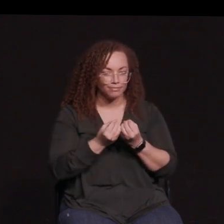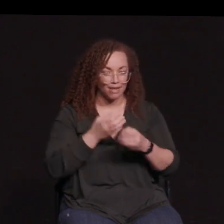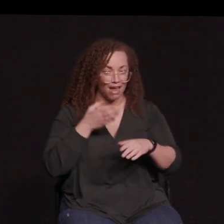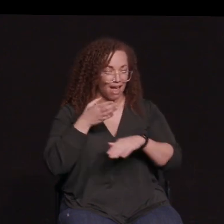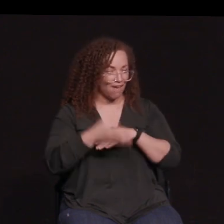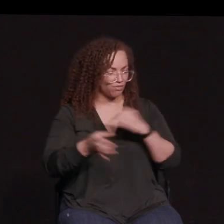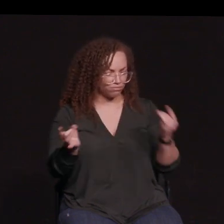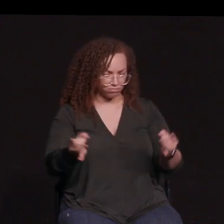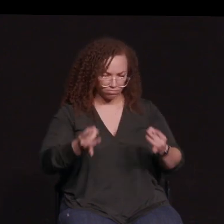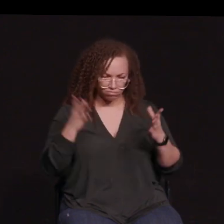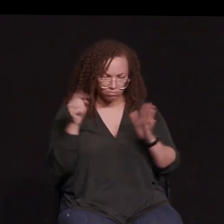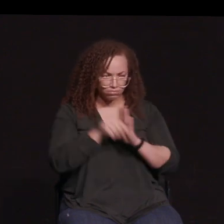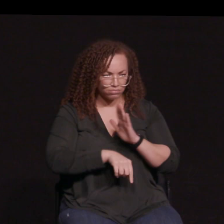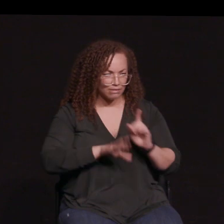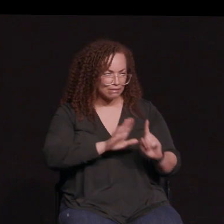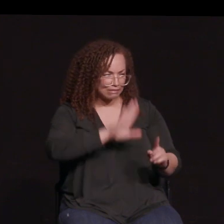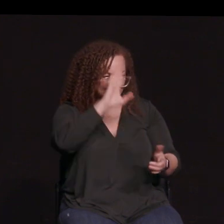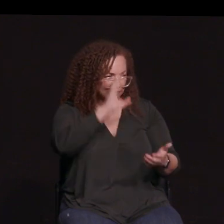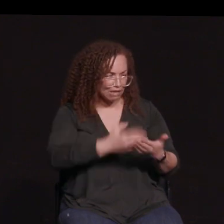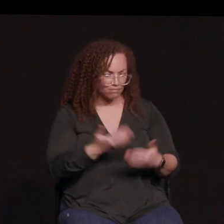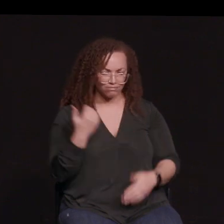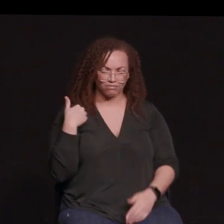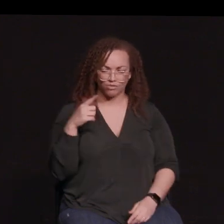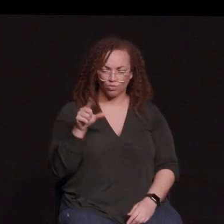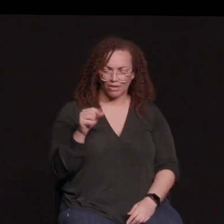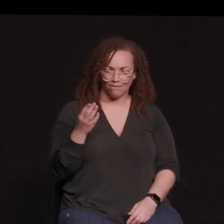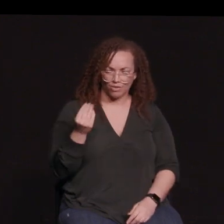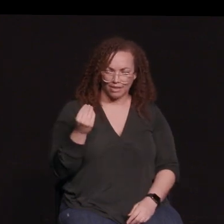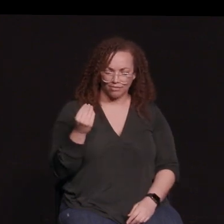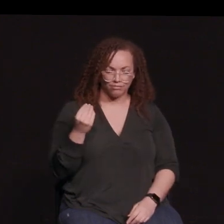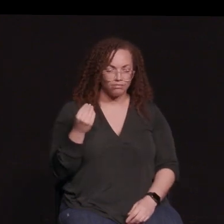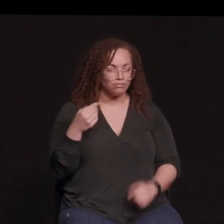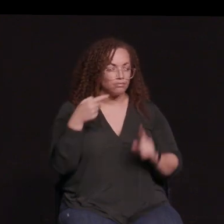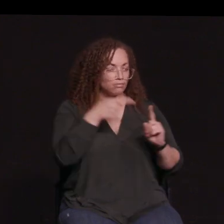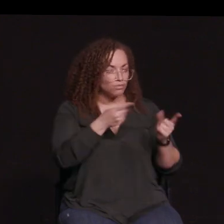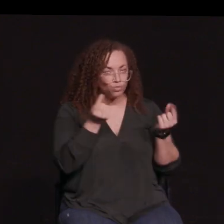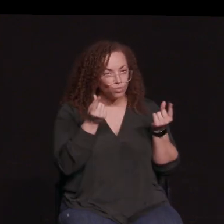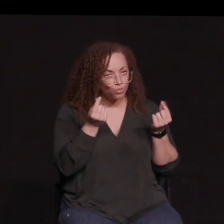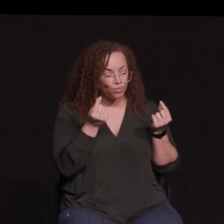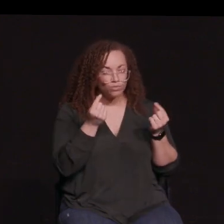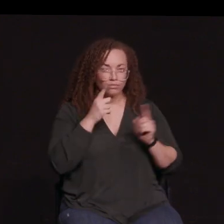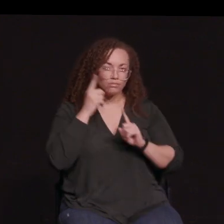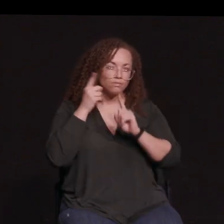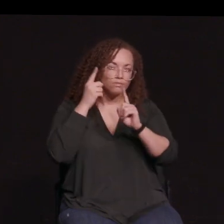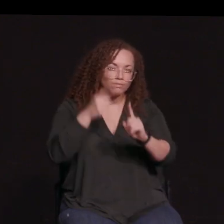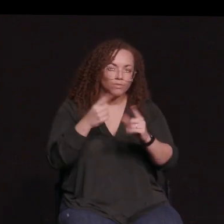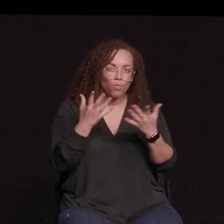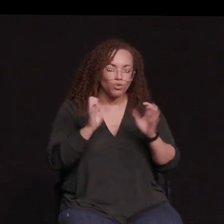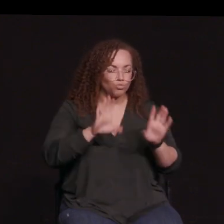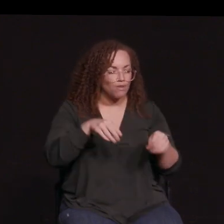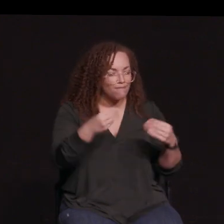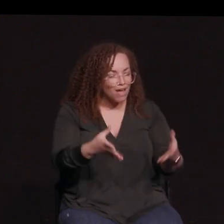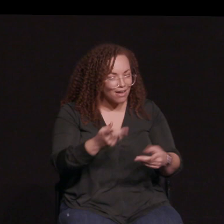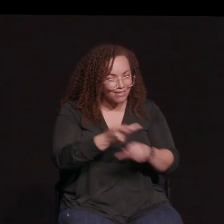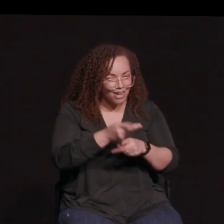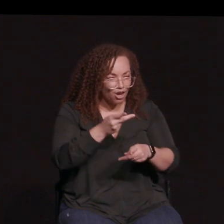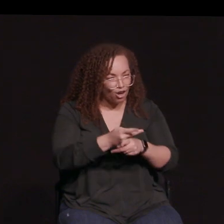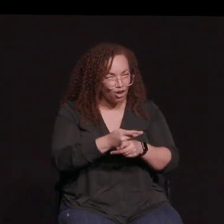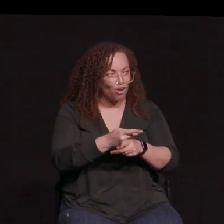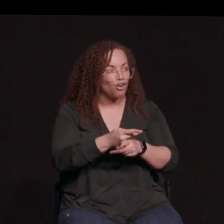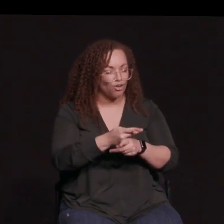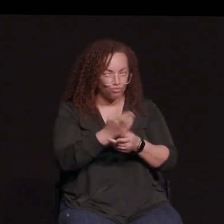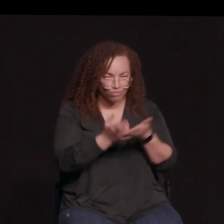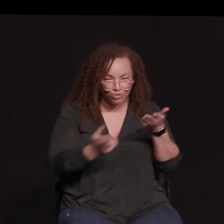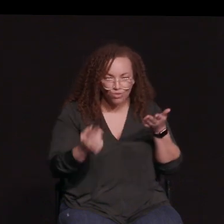in 2014, he embarked on a mission to provide care and support to families processing unthinkable